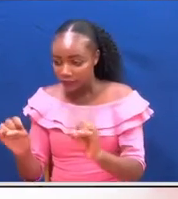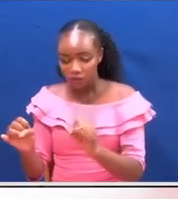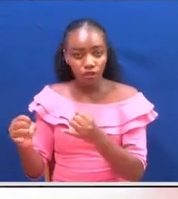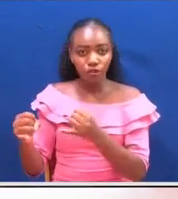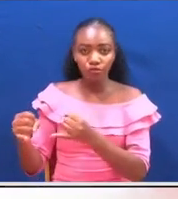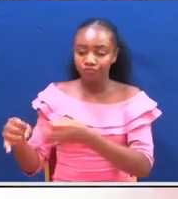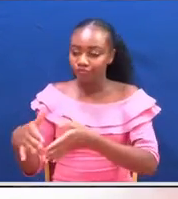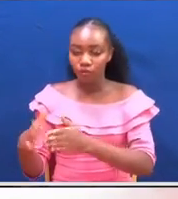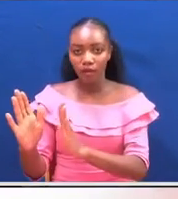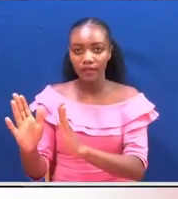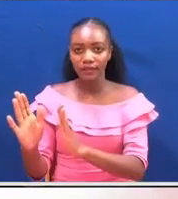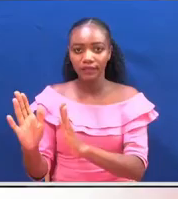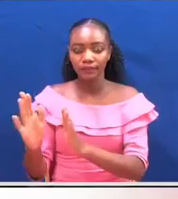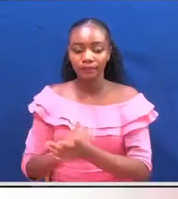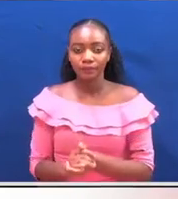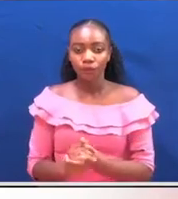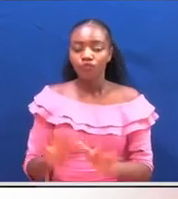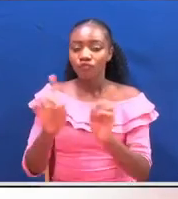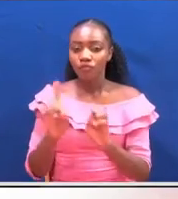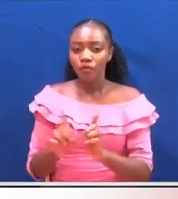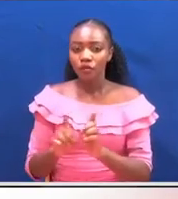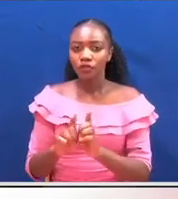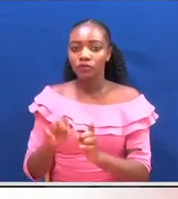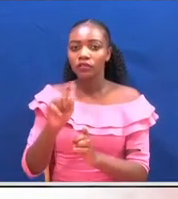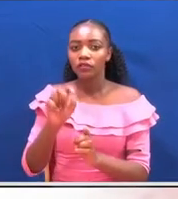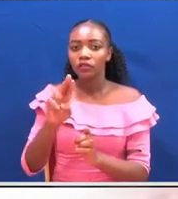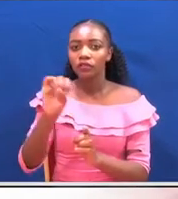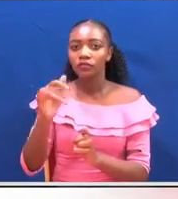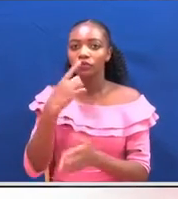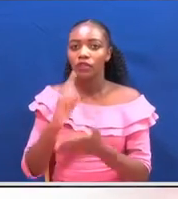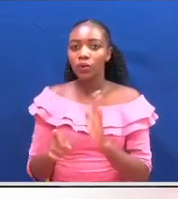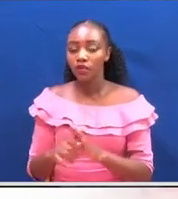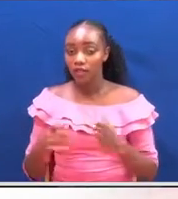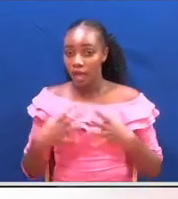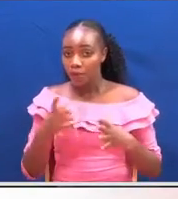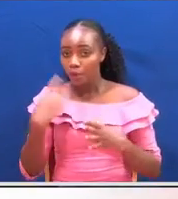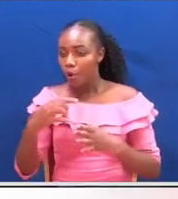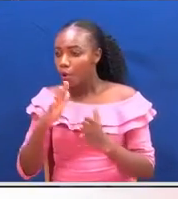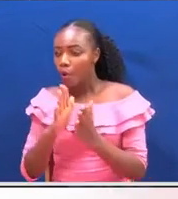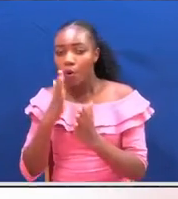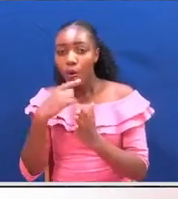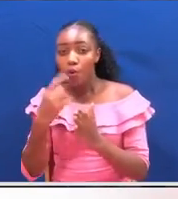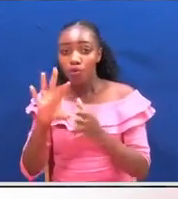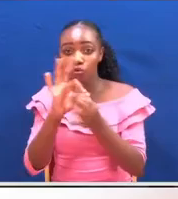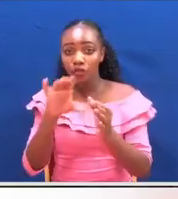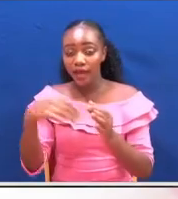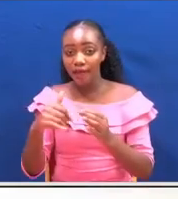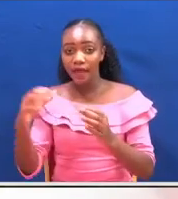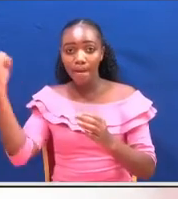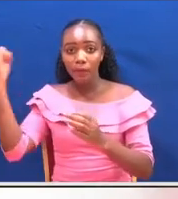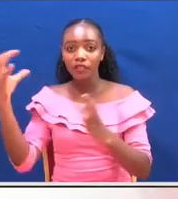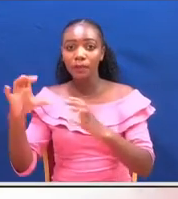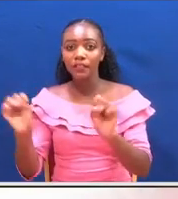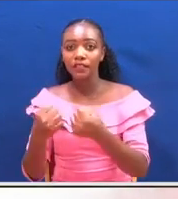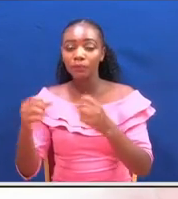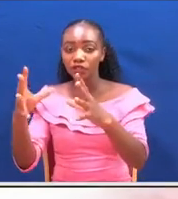replacing the perceived rogue members. According to Tuju, those allied to other political parties and agendas will not receive